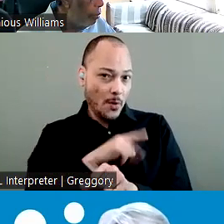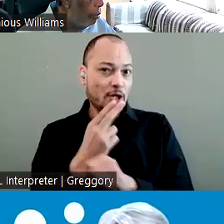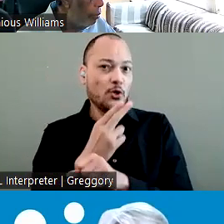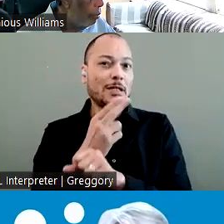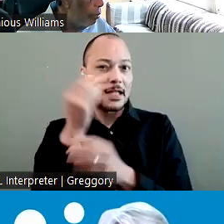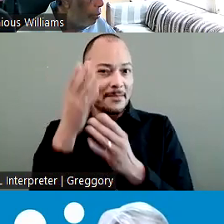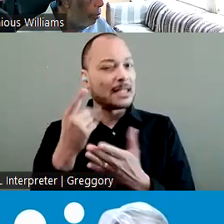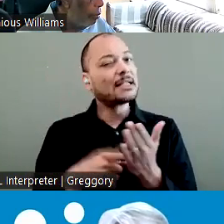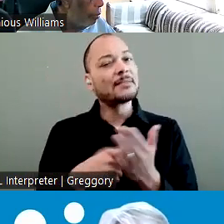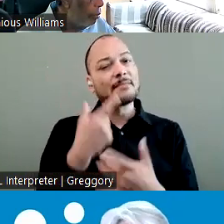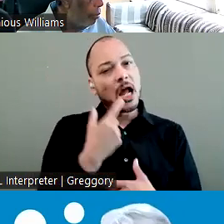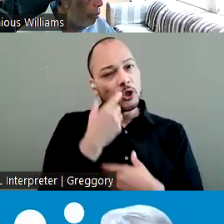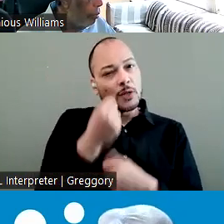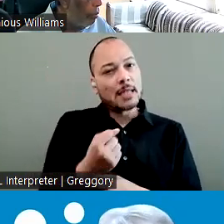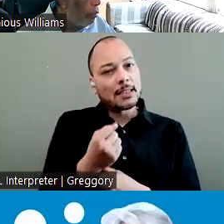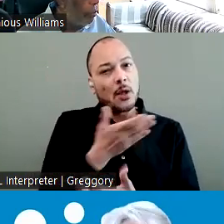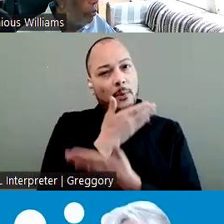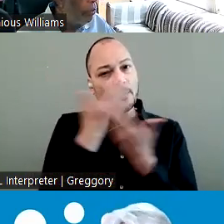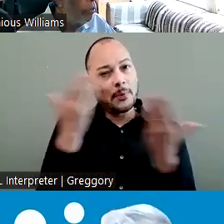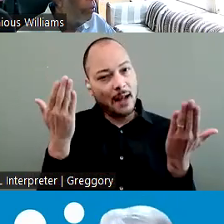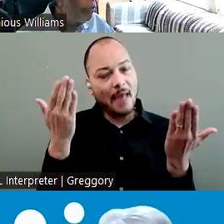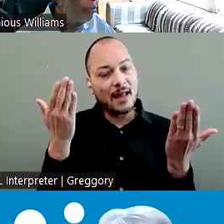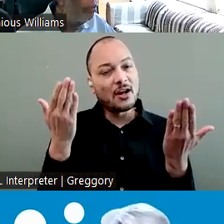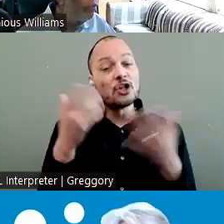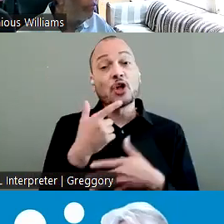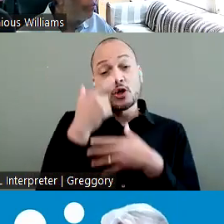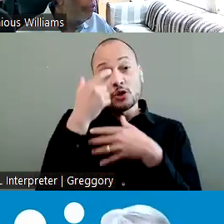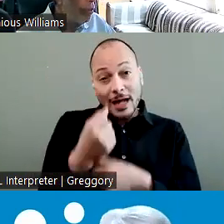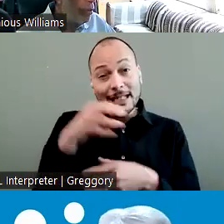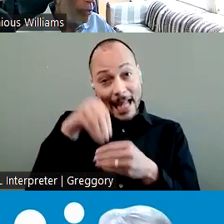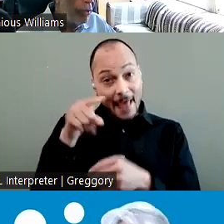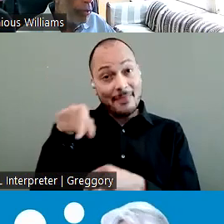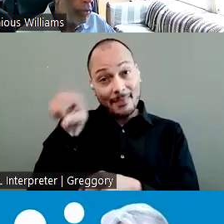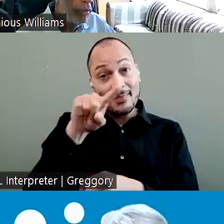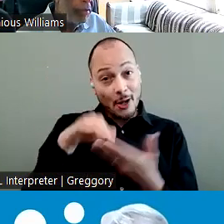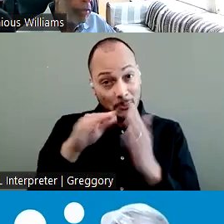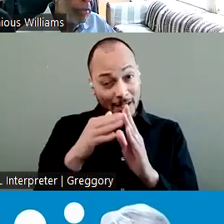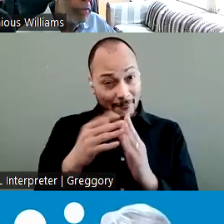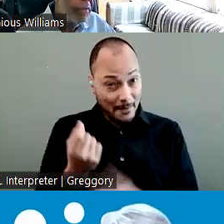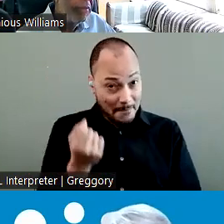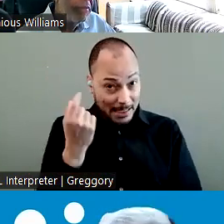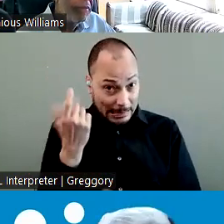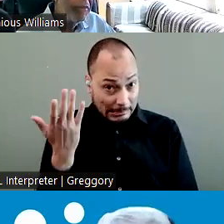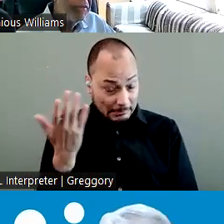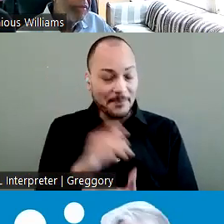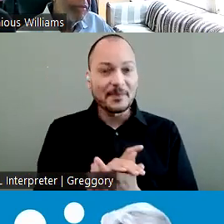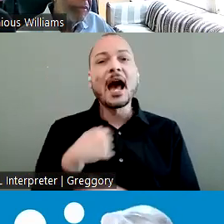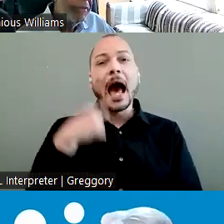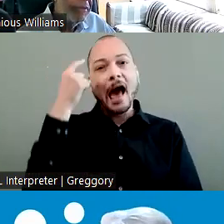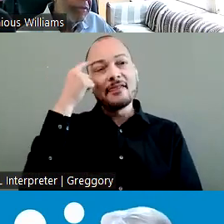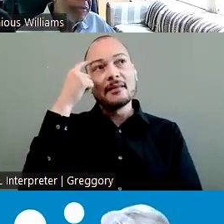that trust is not there. So trusting in the community, if that makes sense. And I think